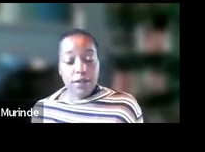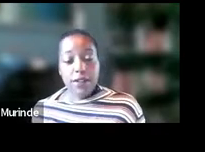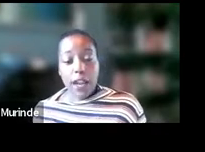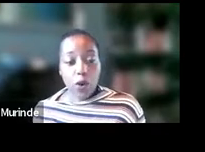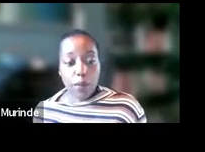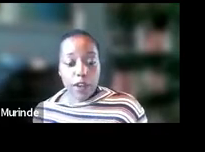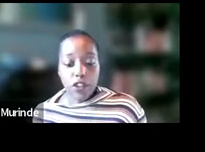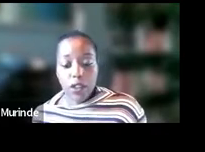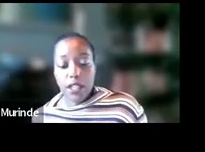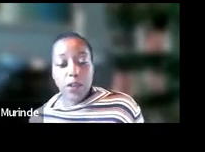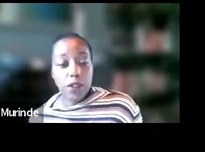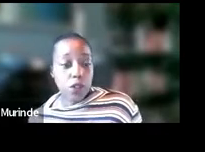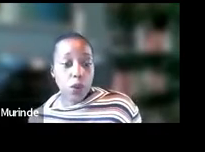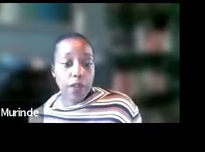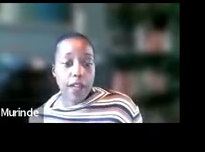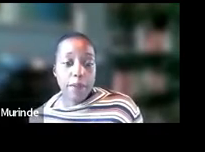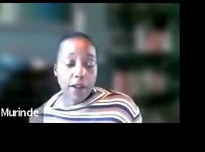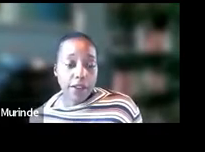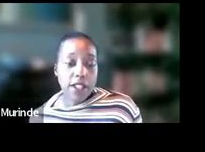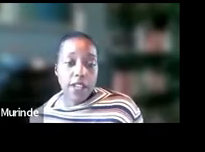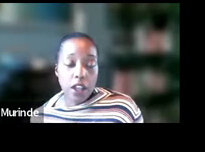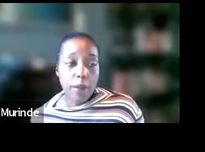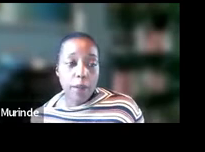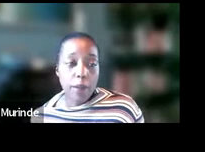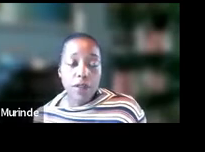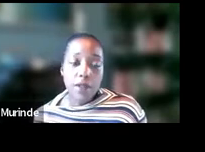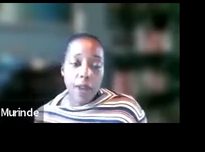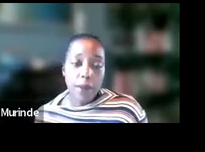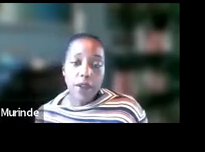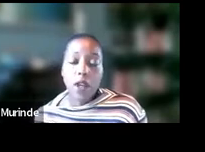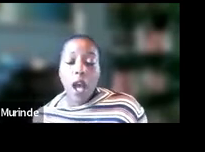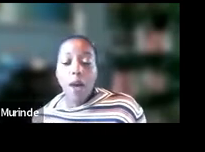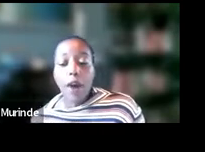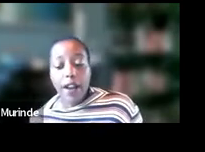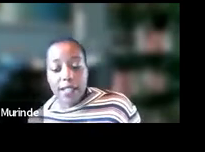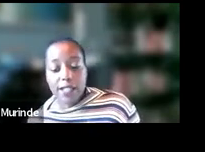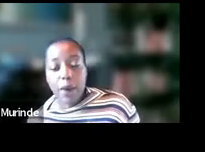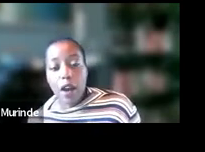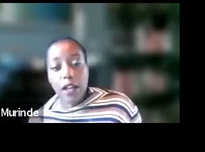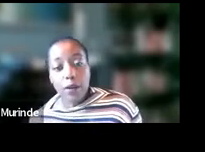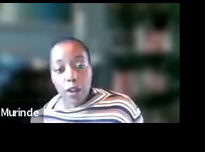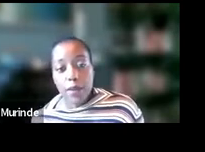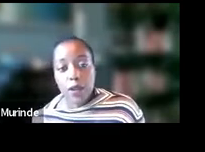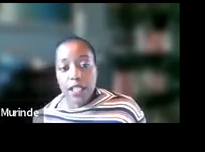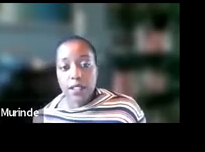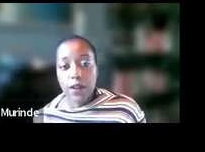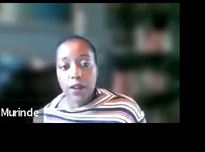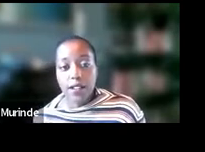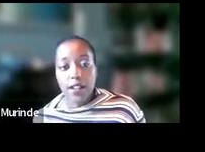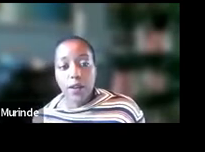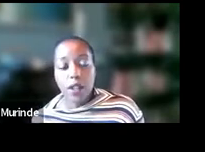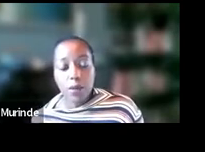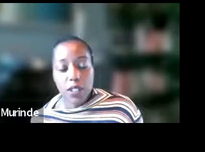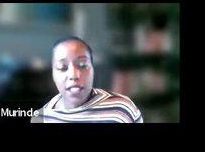a development corporation is to ensure that the benefits of economic growth and development are accessed by local communities. And for